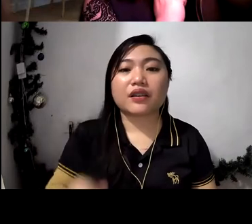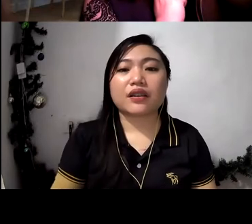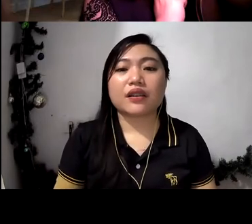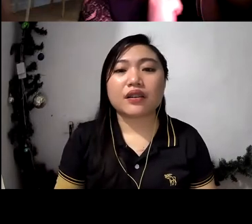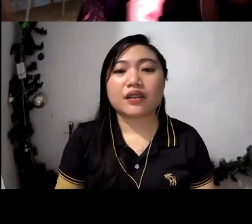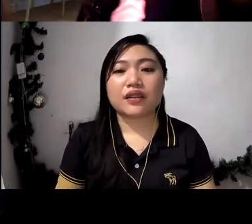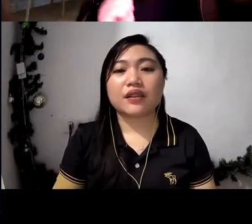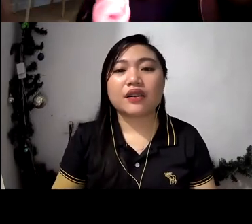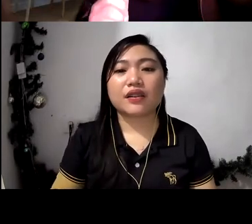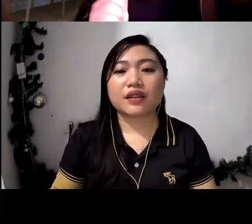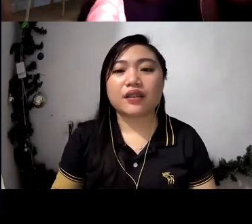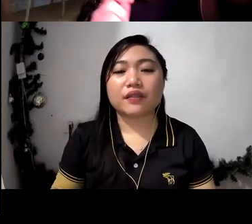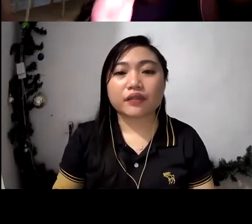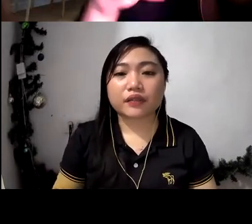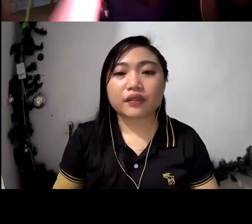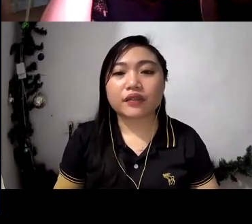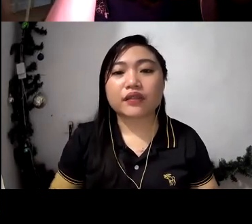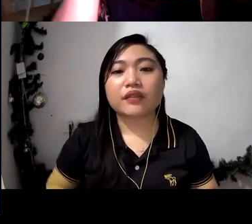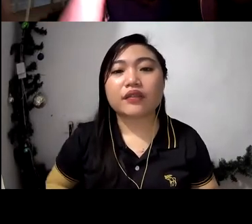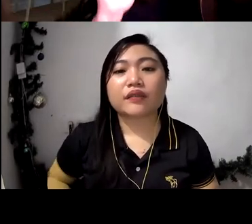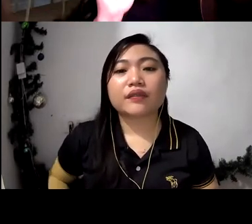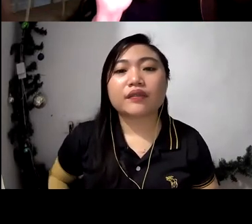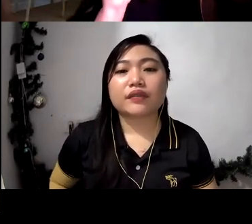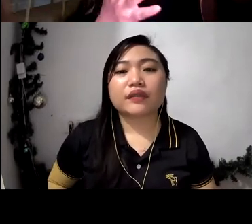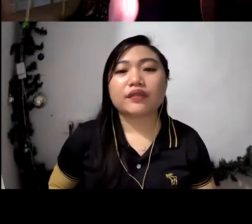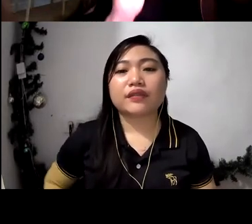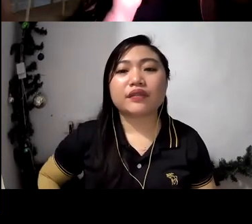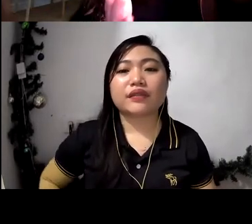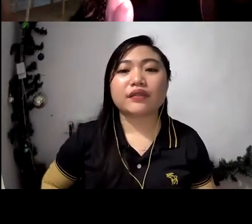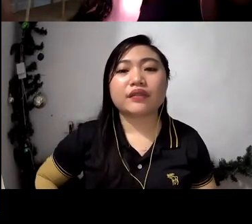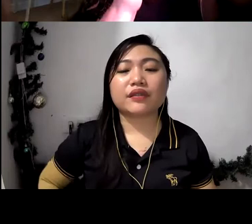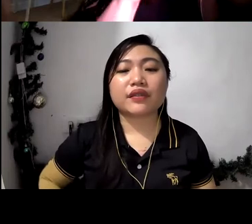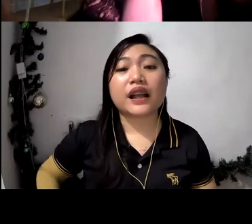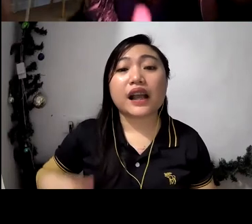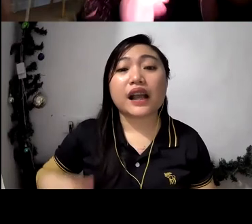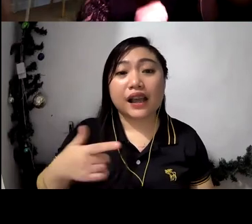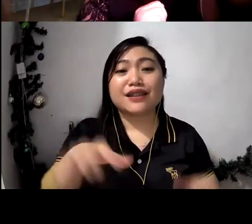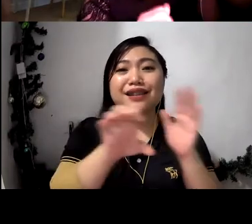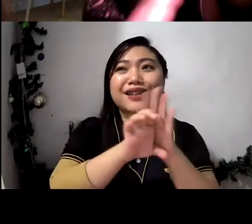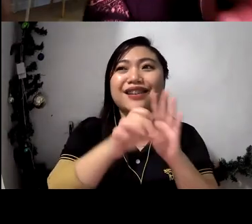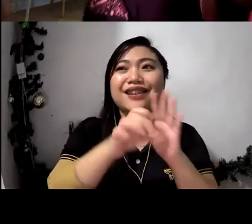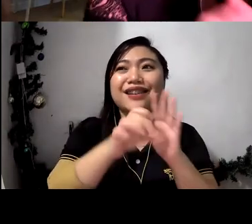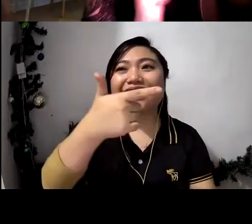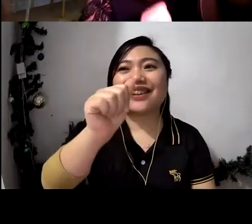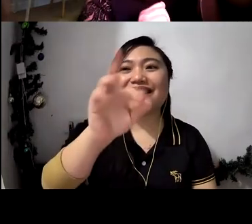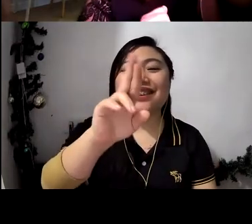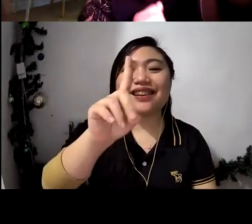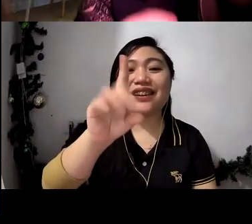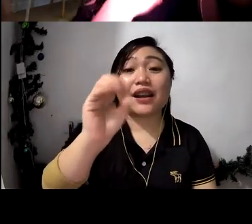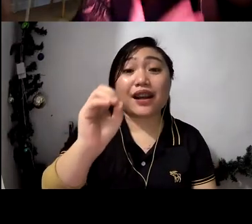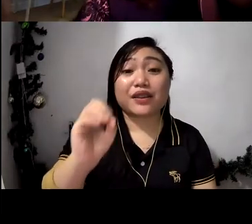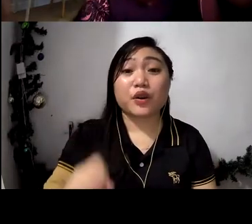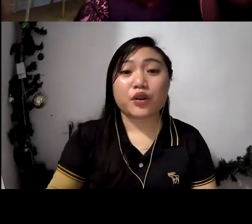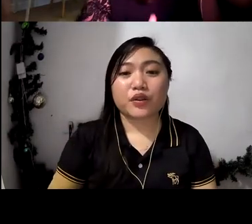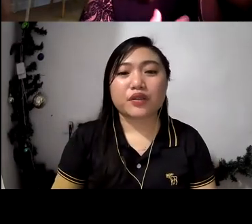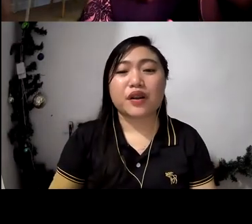di ba? Si Gardo Bersosa, nagsasayaw siya ng may, and then we understand that his sexual orientation and gender identity ay